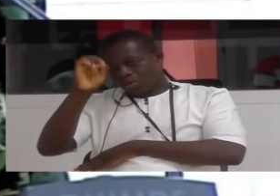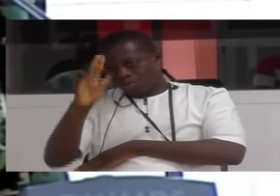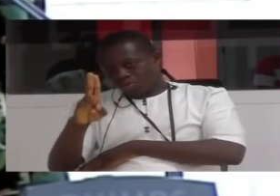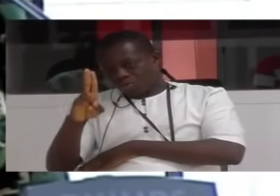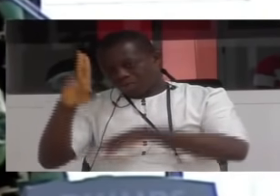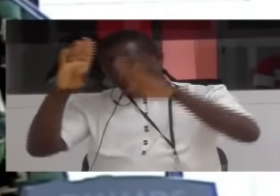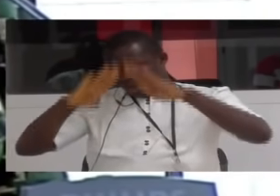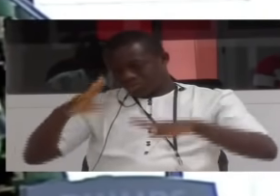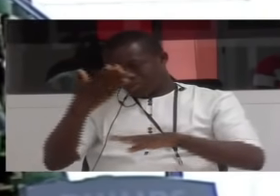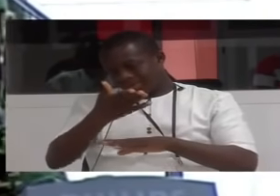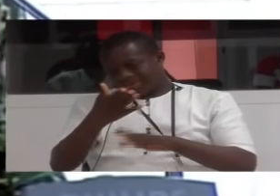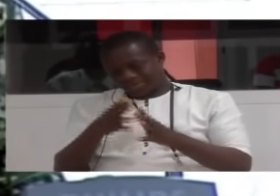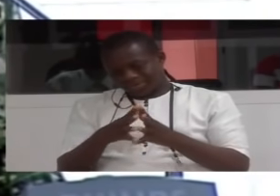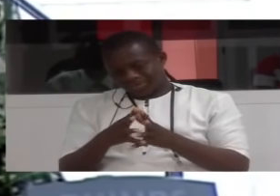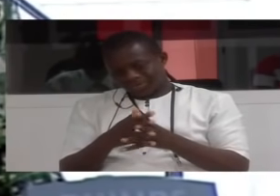room.